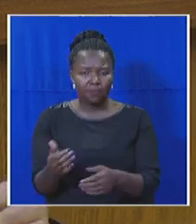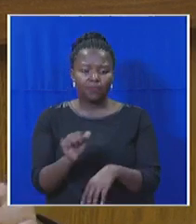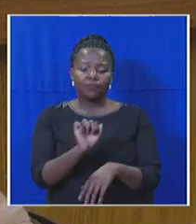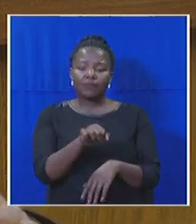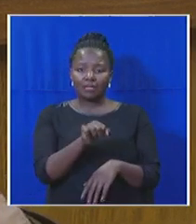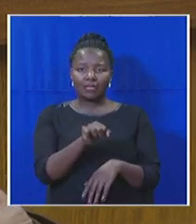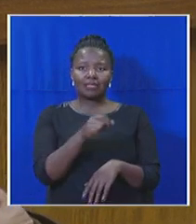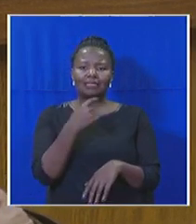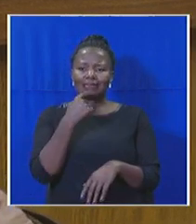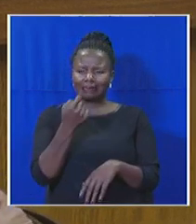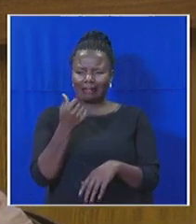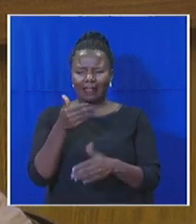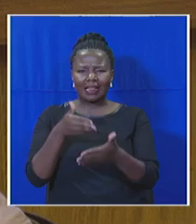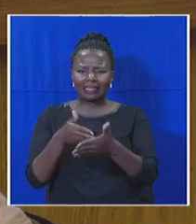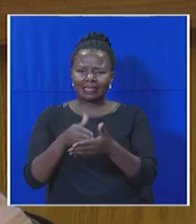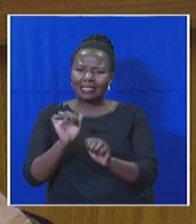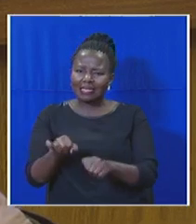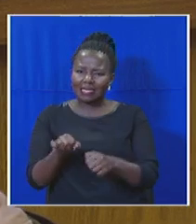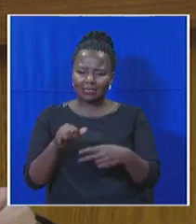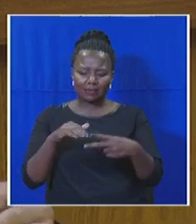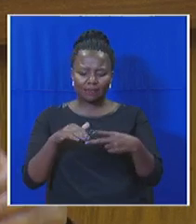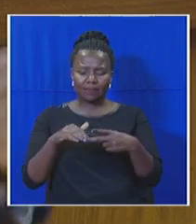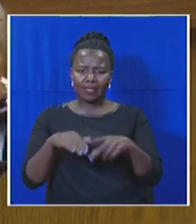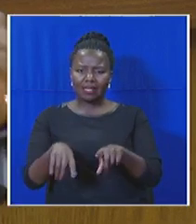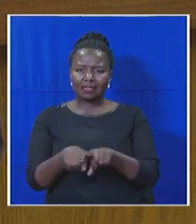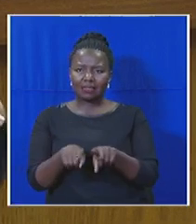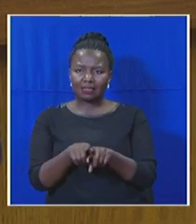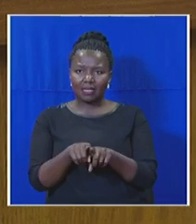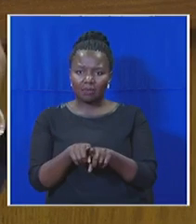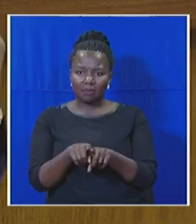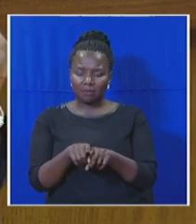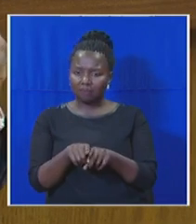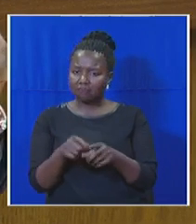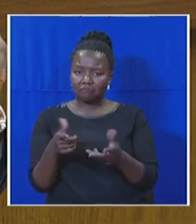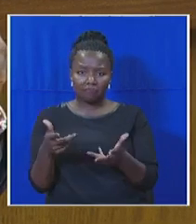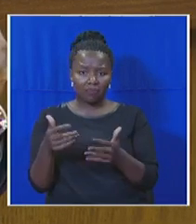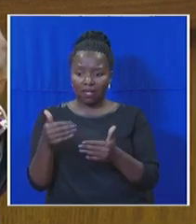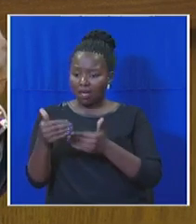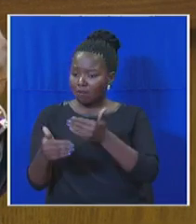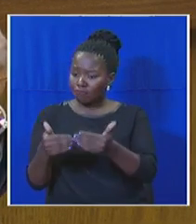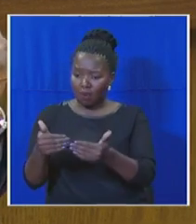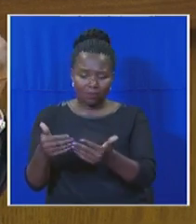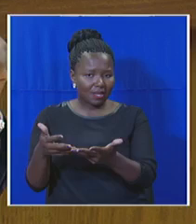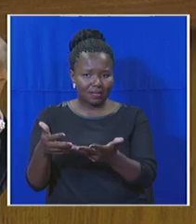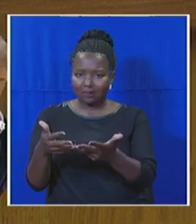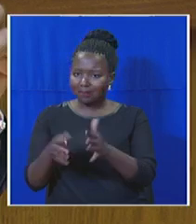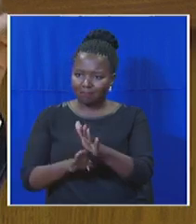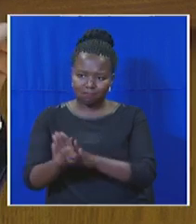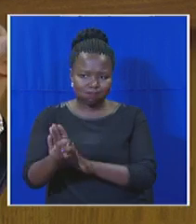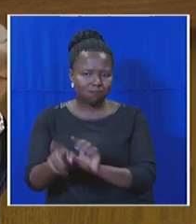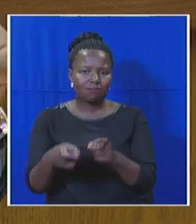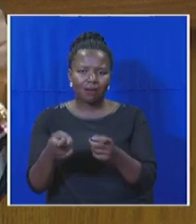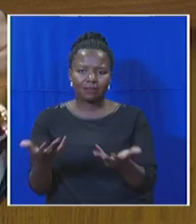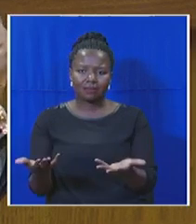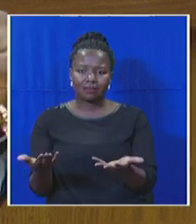is a hindrance, and it is, in fact, not helping the process to move forward. And as